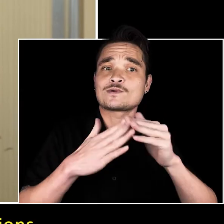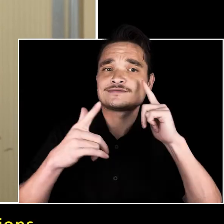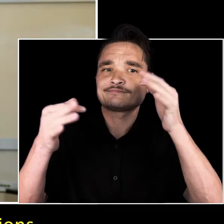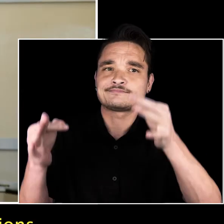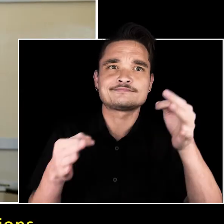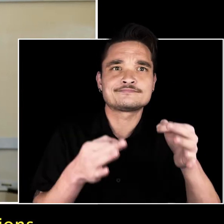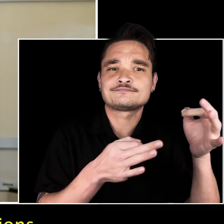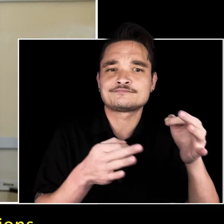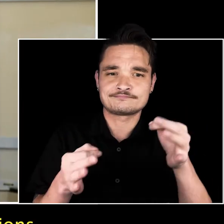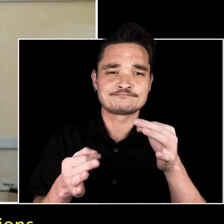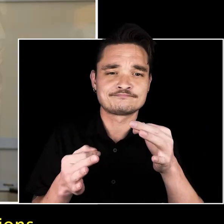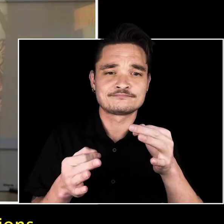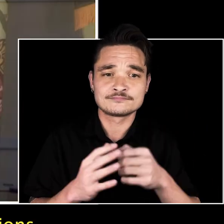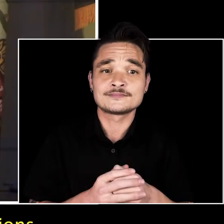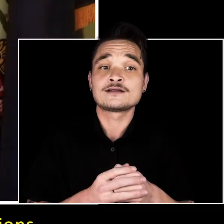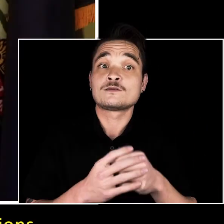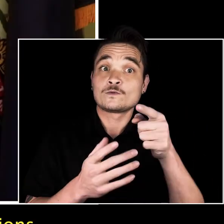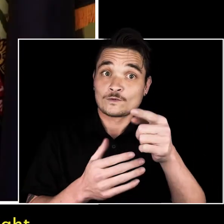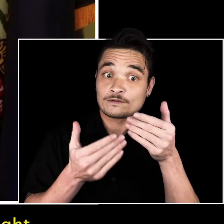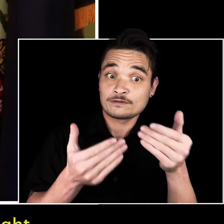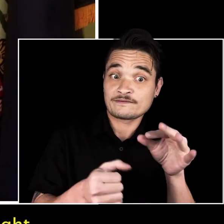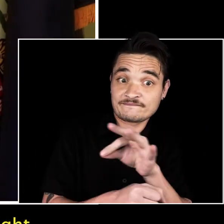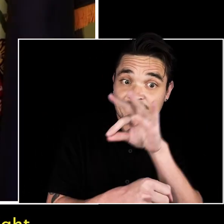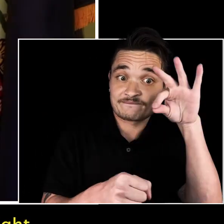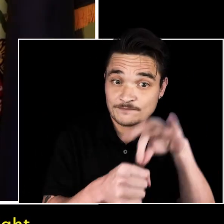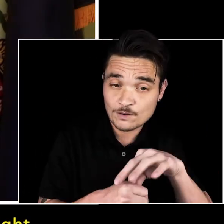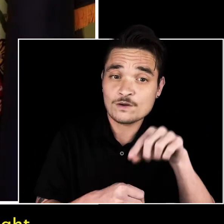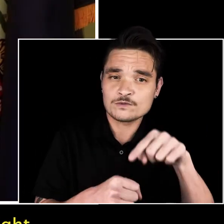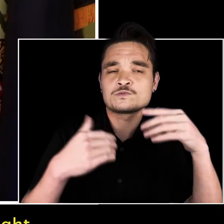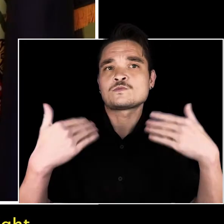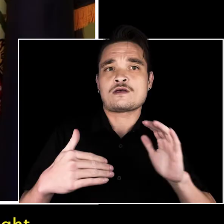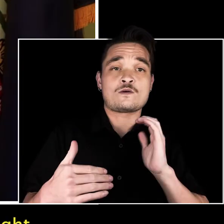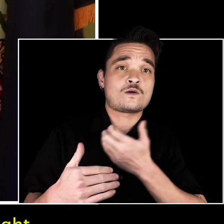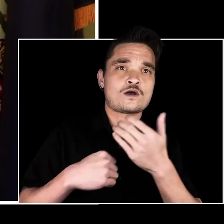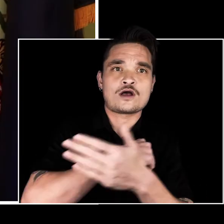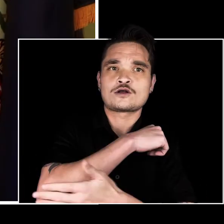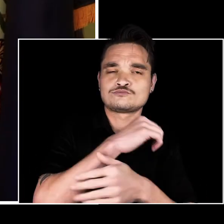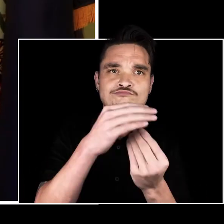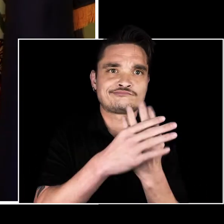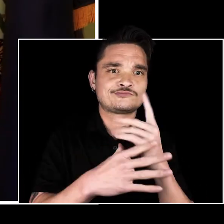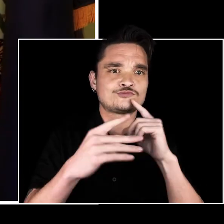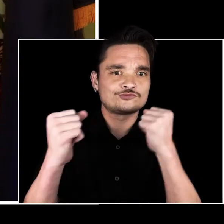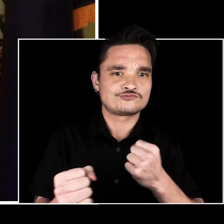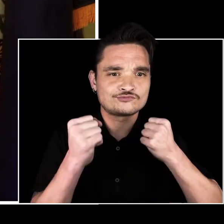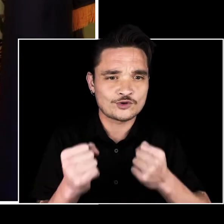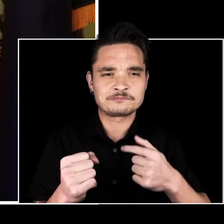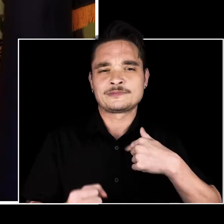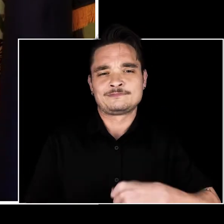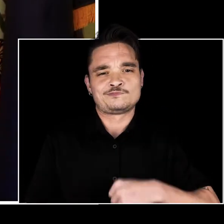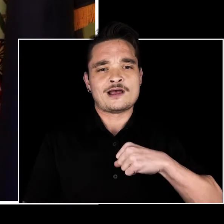help make important decisions for your community. Every time you use your precious right to vote, our democracy grows